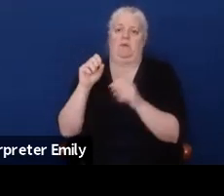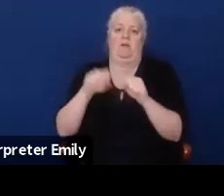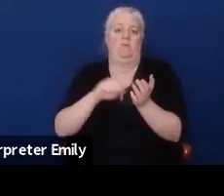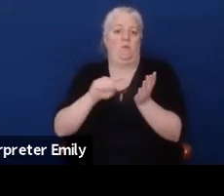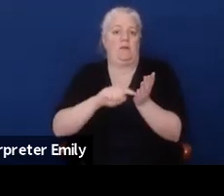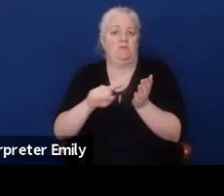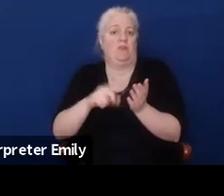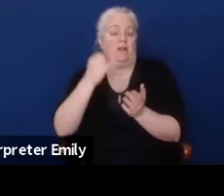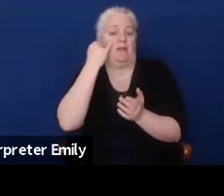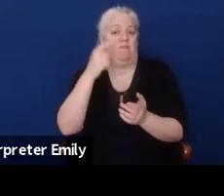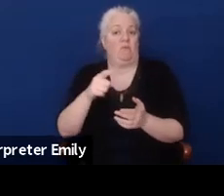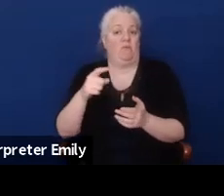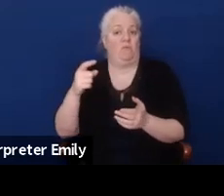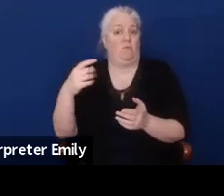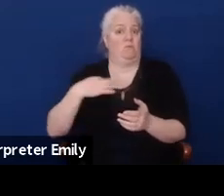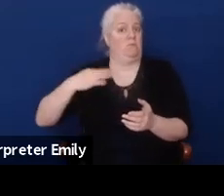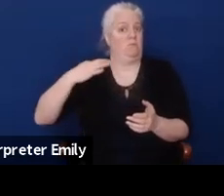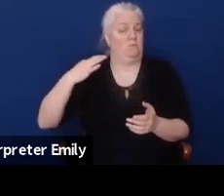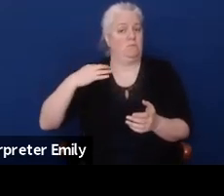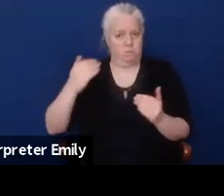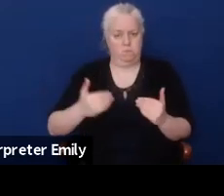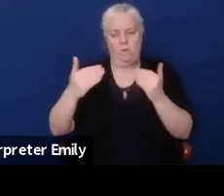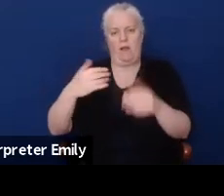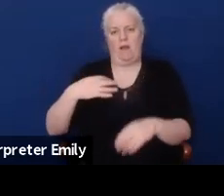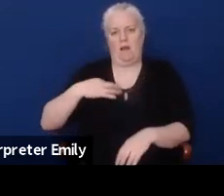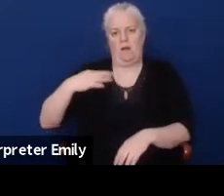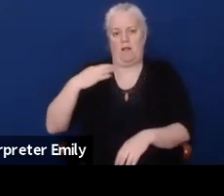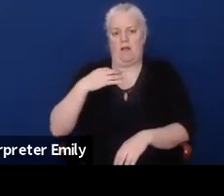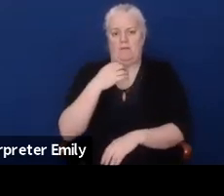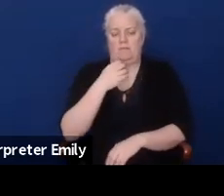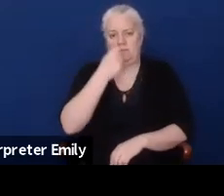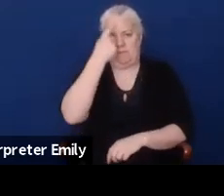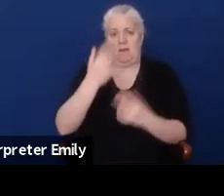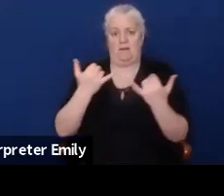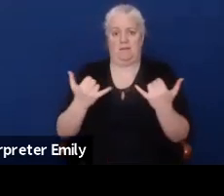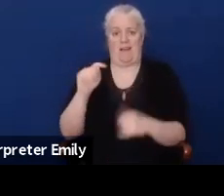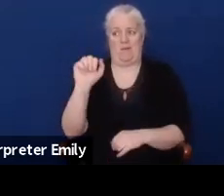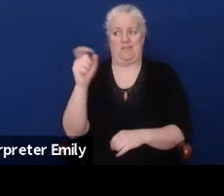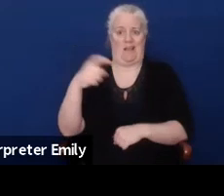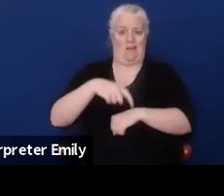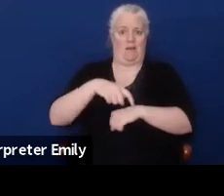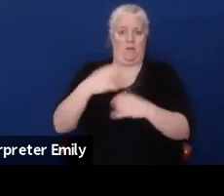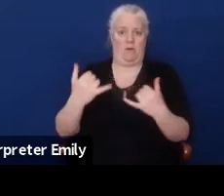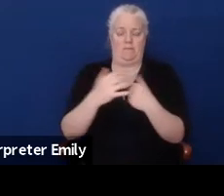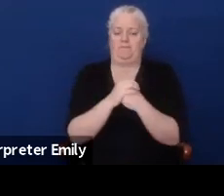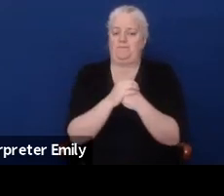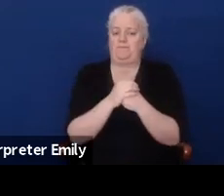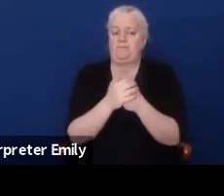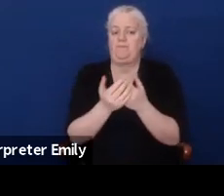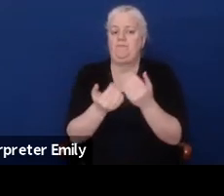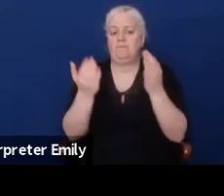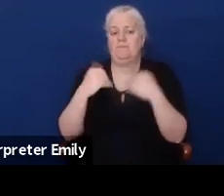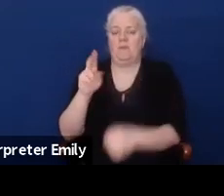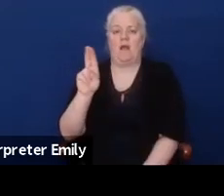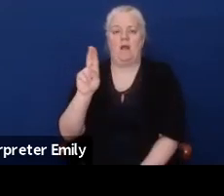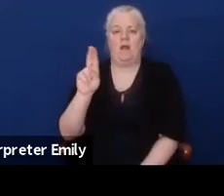you are eligible and you can apply for it, especially because now it's tax season. There's also unemployment insurance that